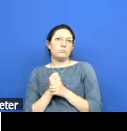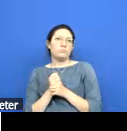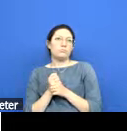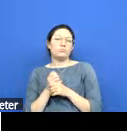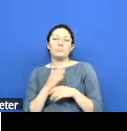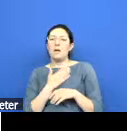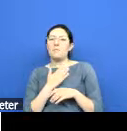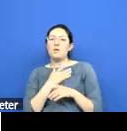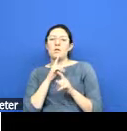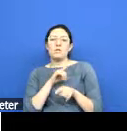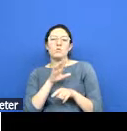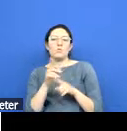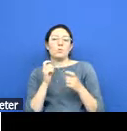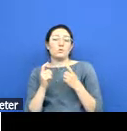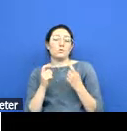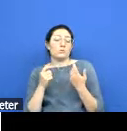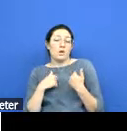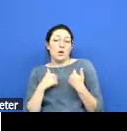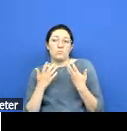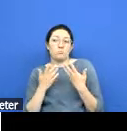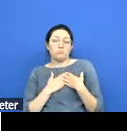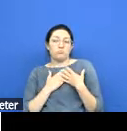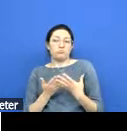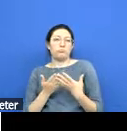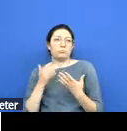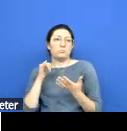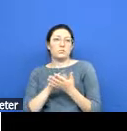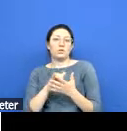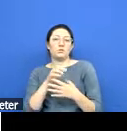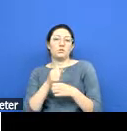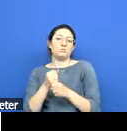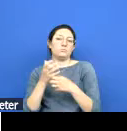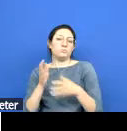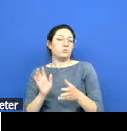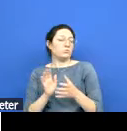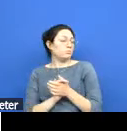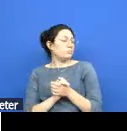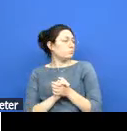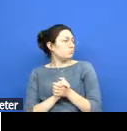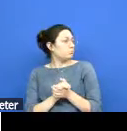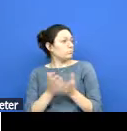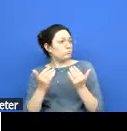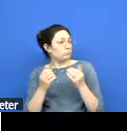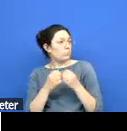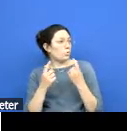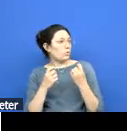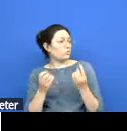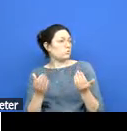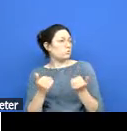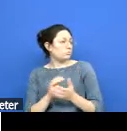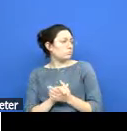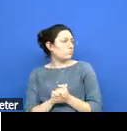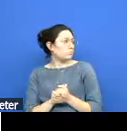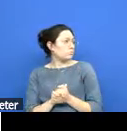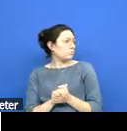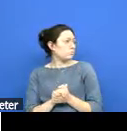Happy to, that's pretty much the sum and substance of it, but happy to answer any questions or.